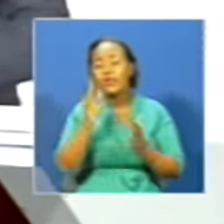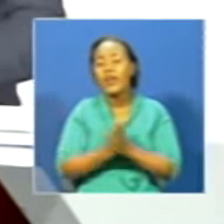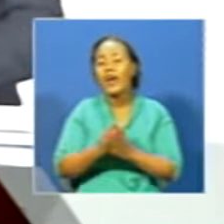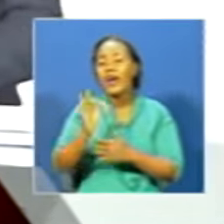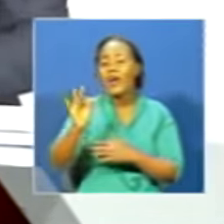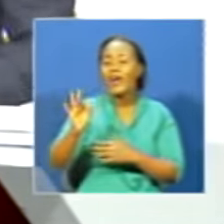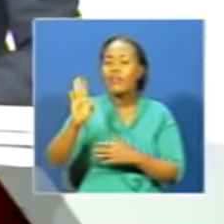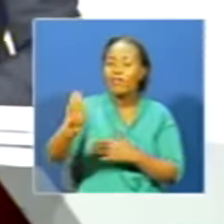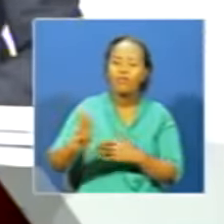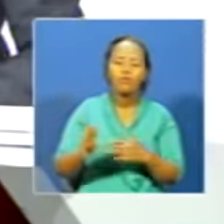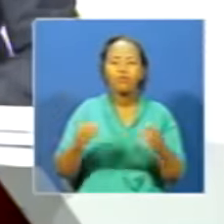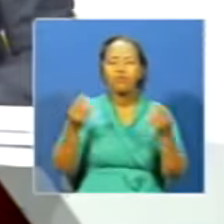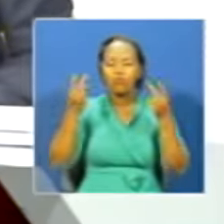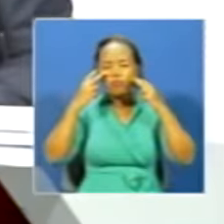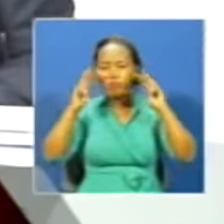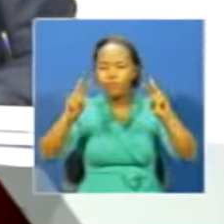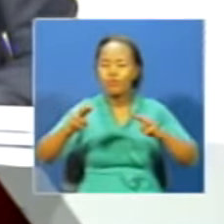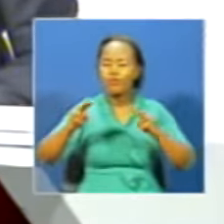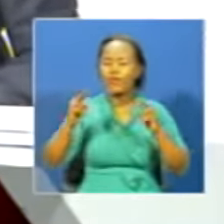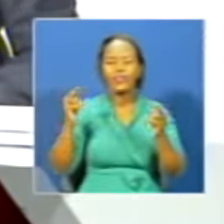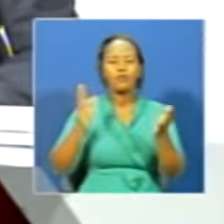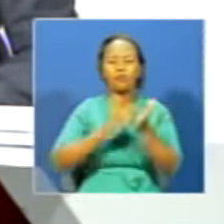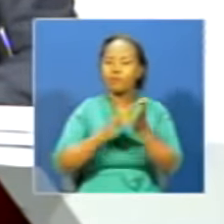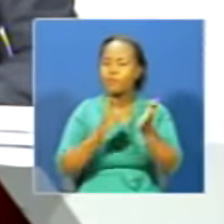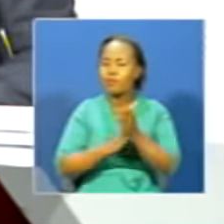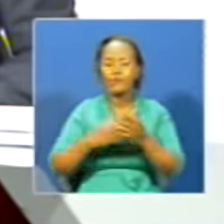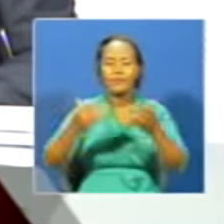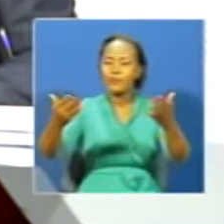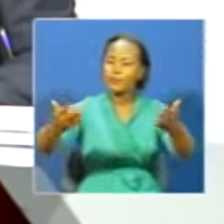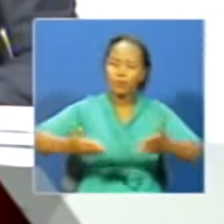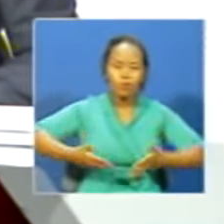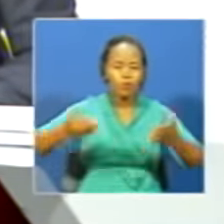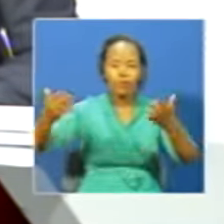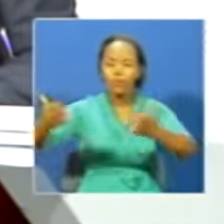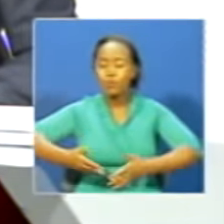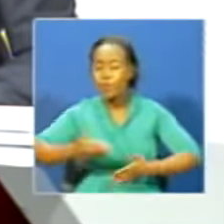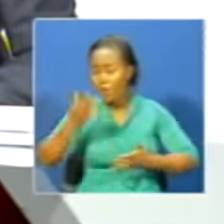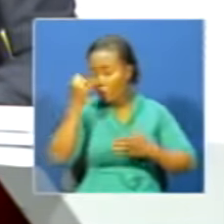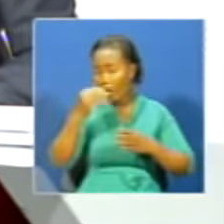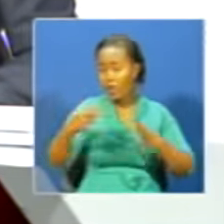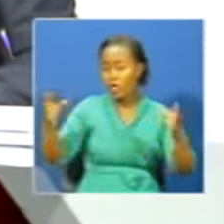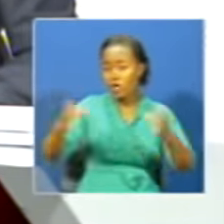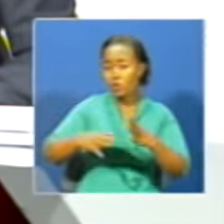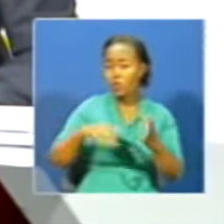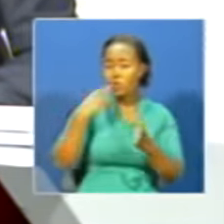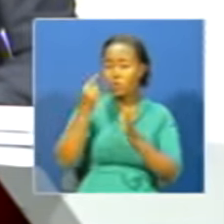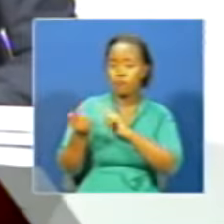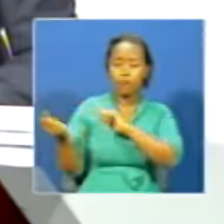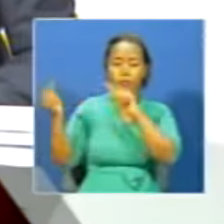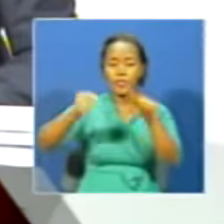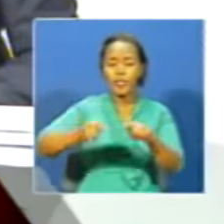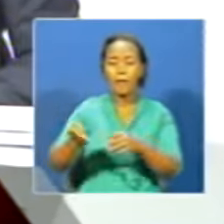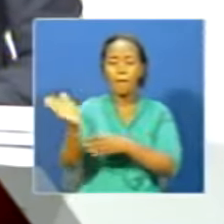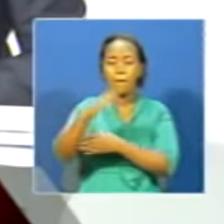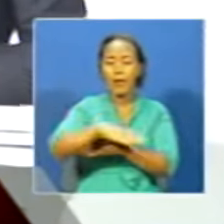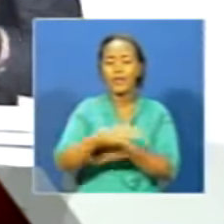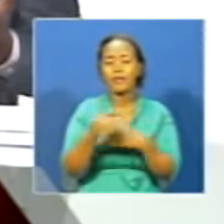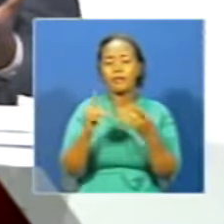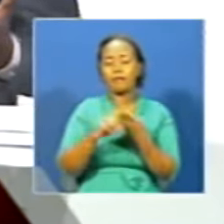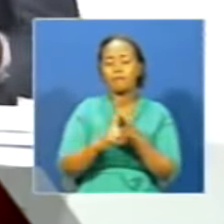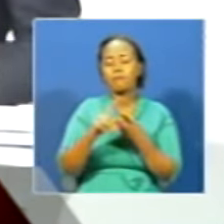Viewers welcomed the revamped newscast lineup of legends, among them Catherine Kasavuli, Tom